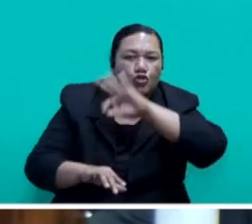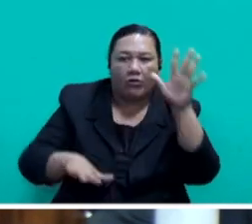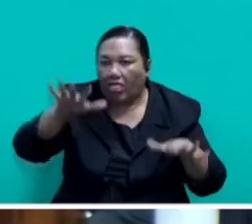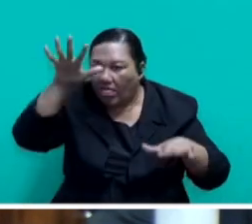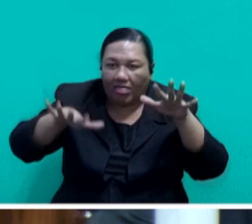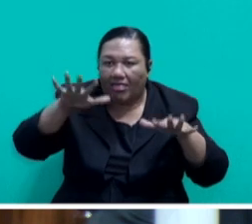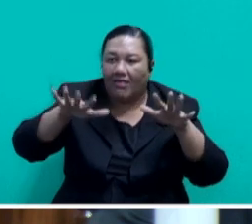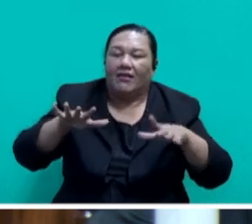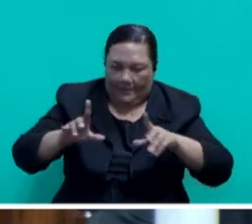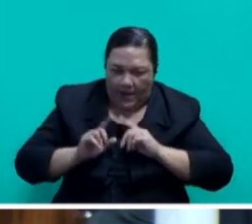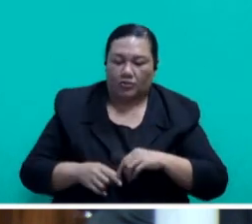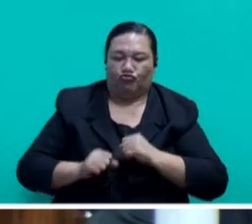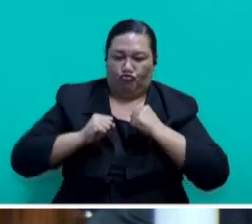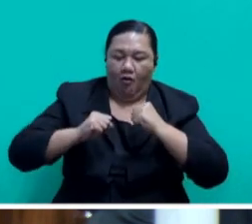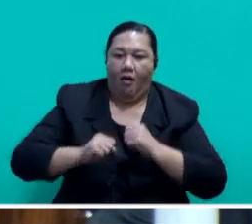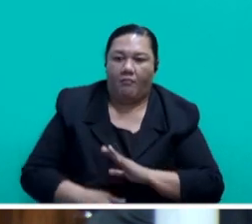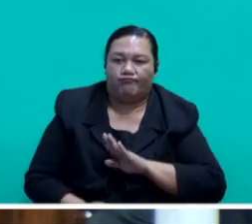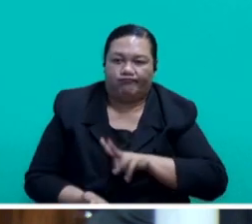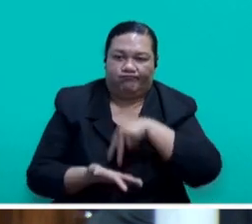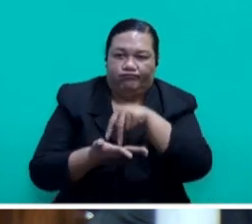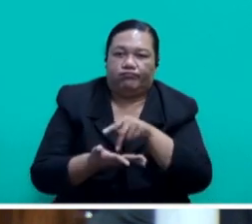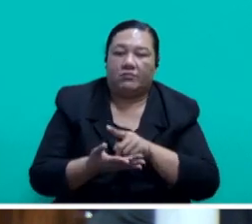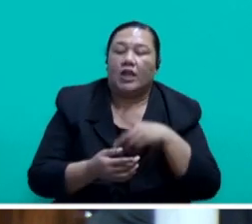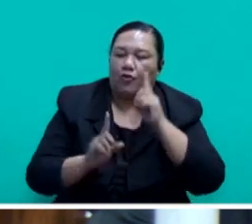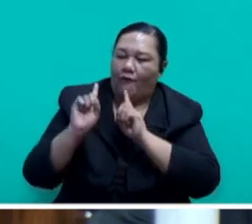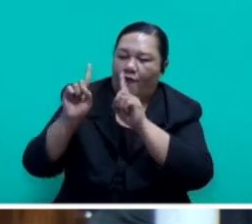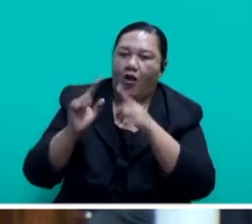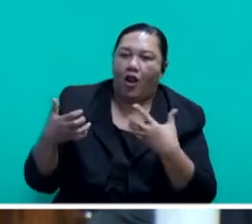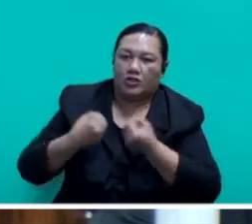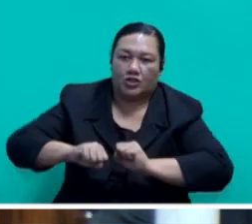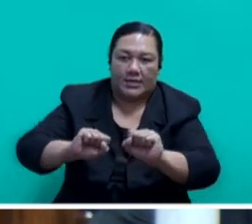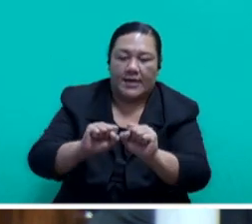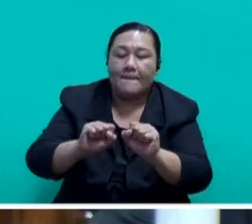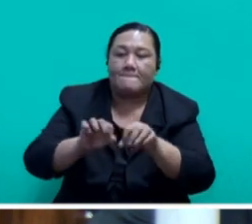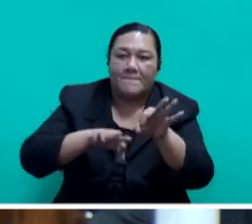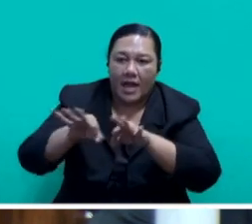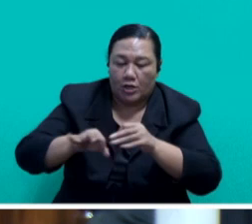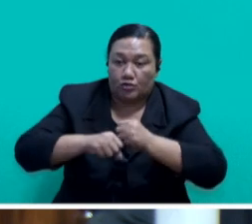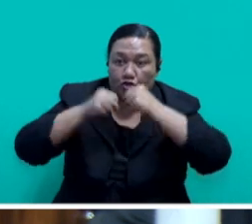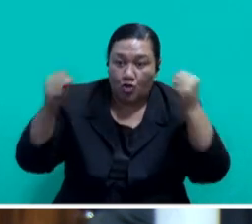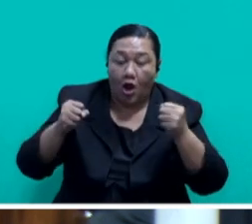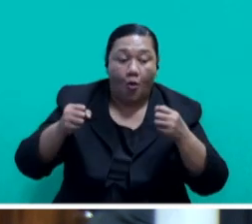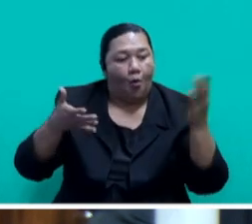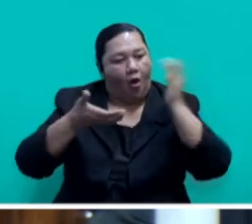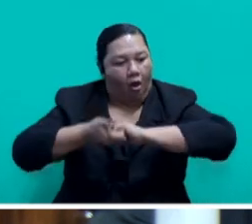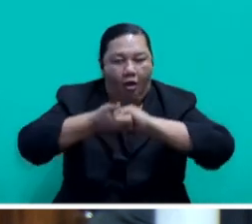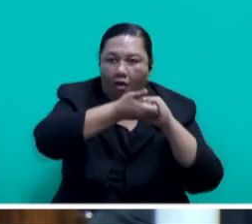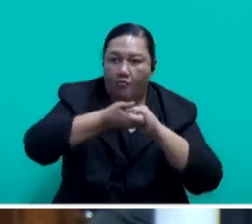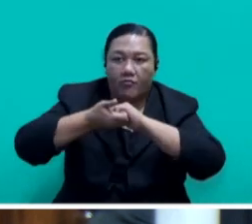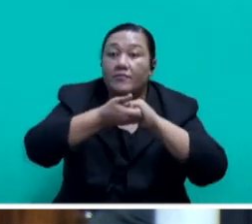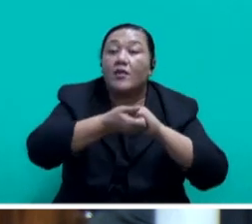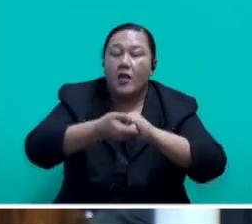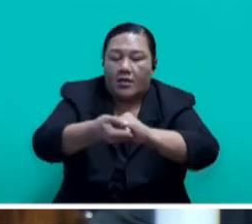unity, embracing innovation and strategic planning. By working hand in hand, we can create a Fiji where